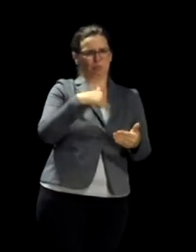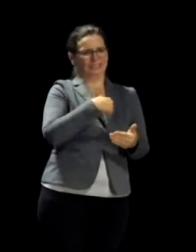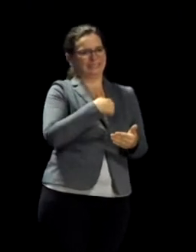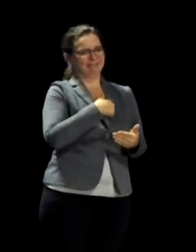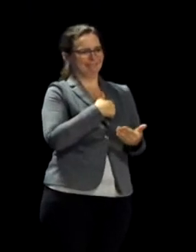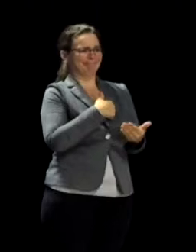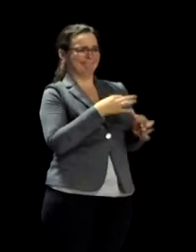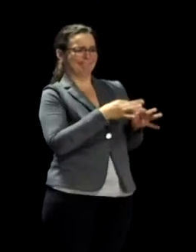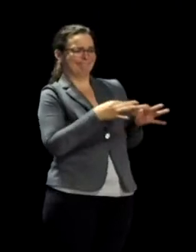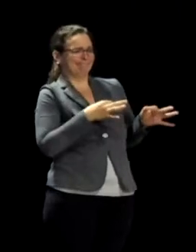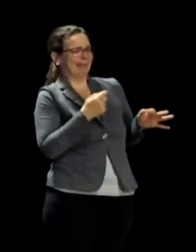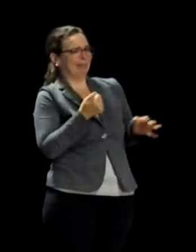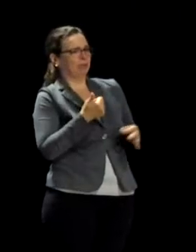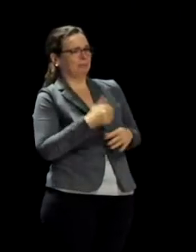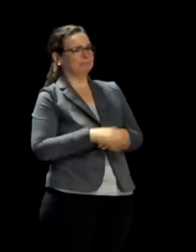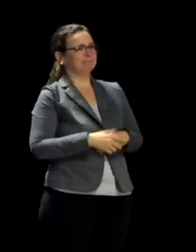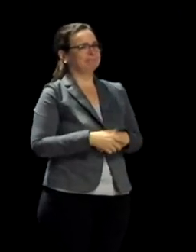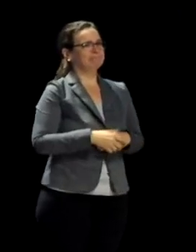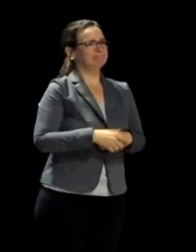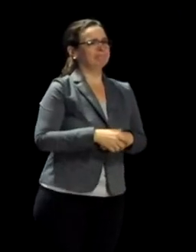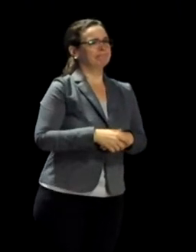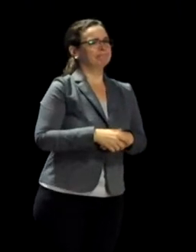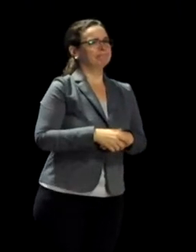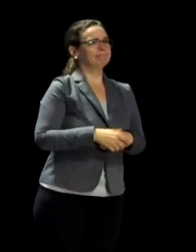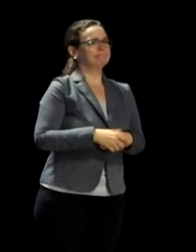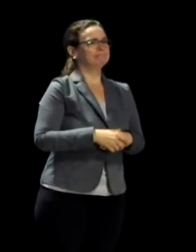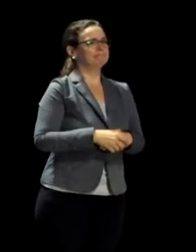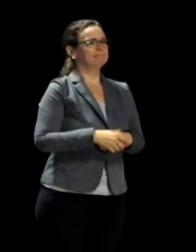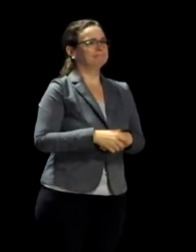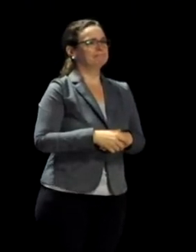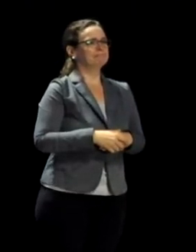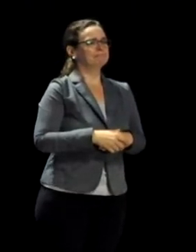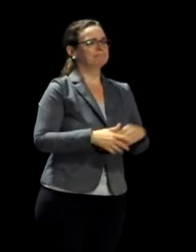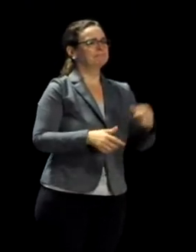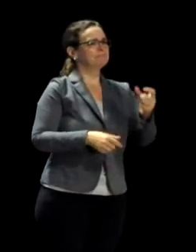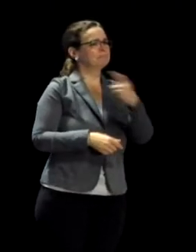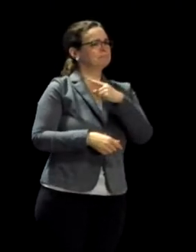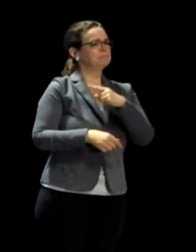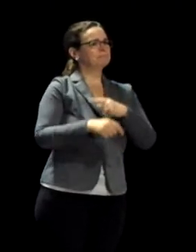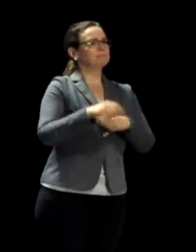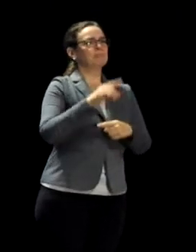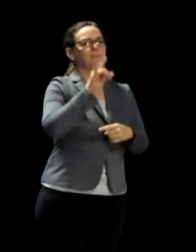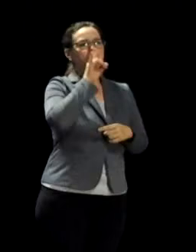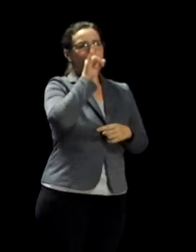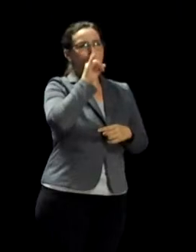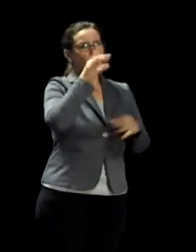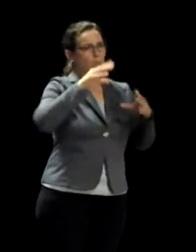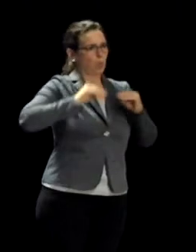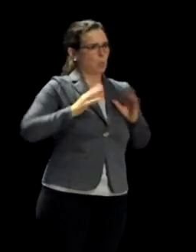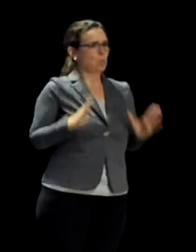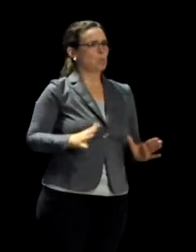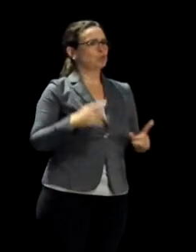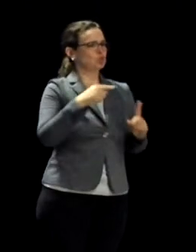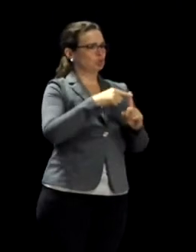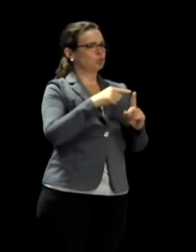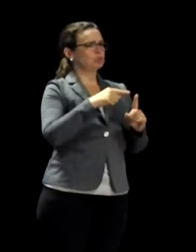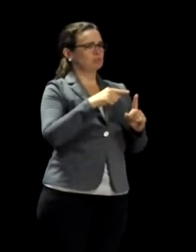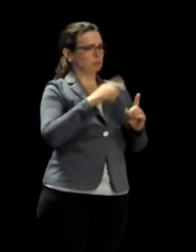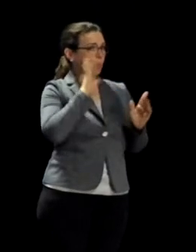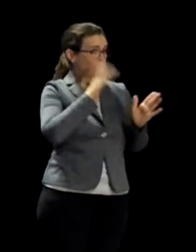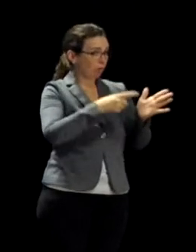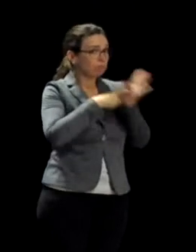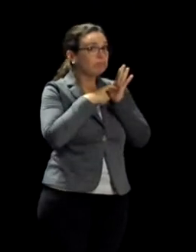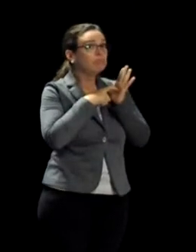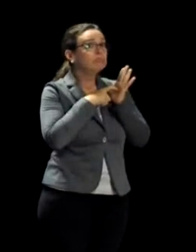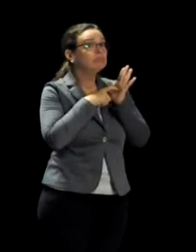future. Pyramid and Destiny USA have been very proactive about what they are doing when the mall reopens in terms of distancing and mask enforcement